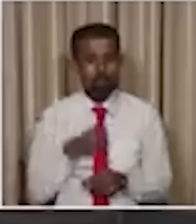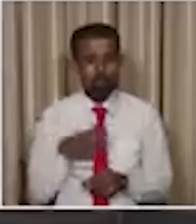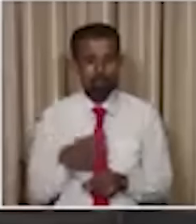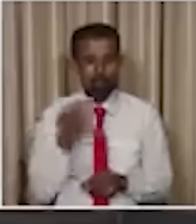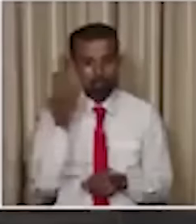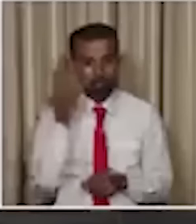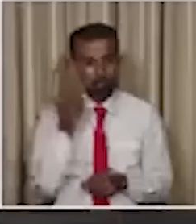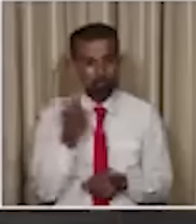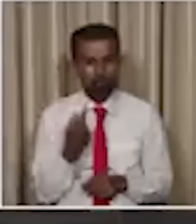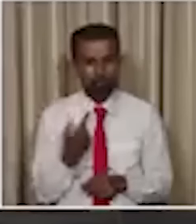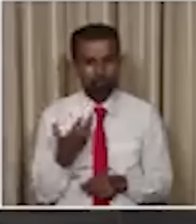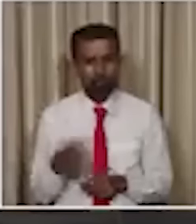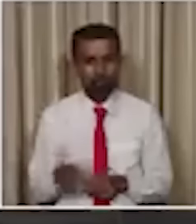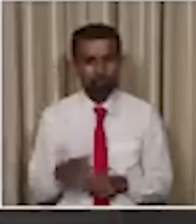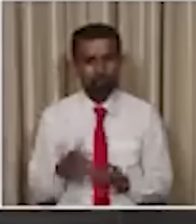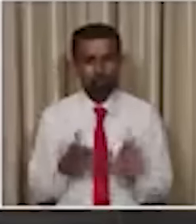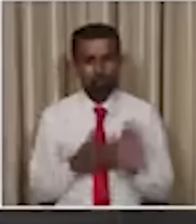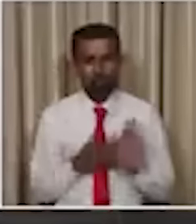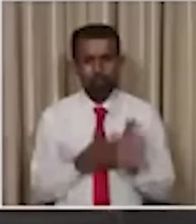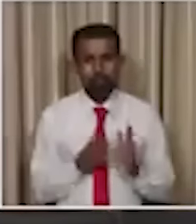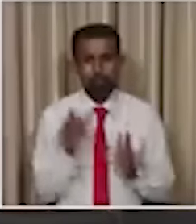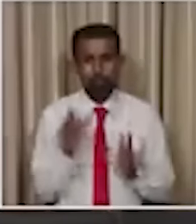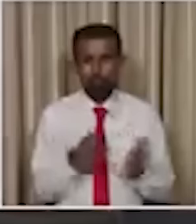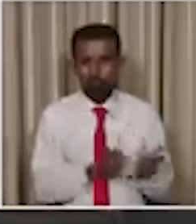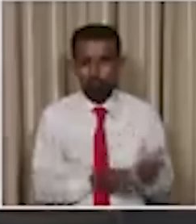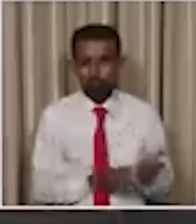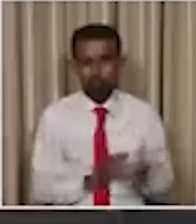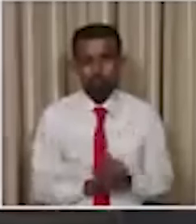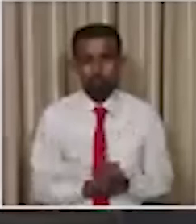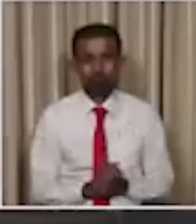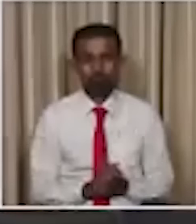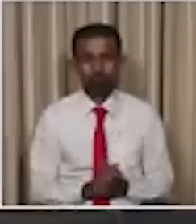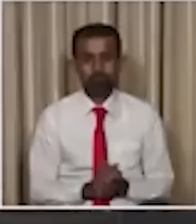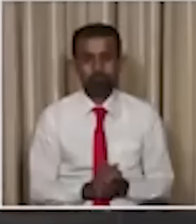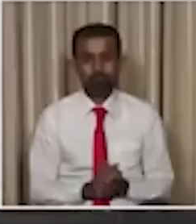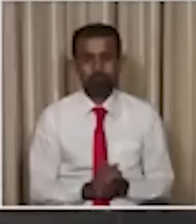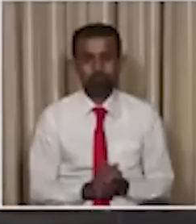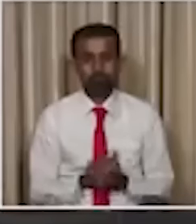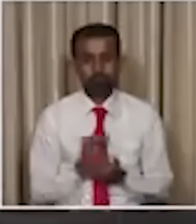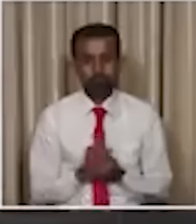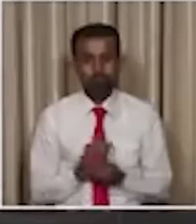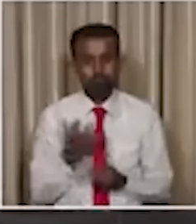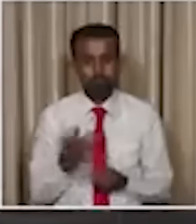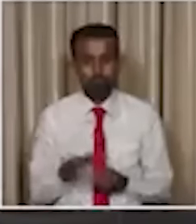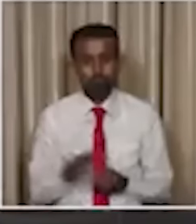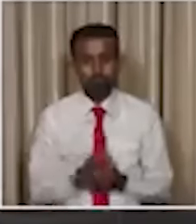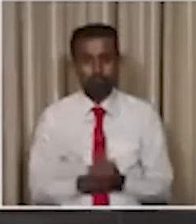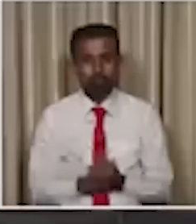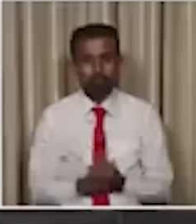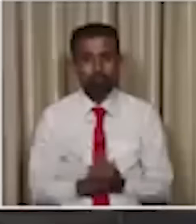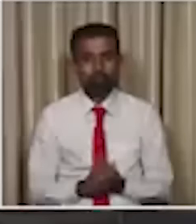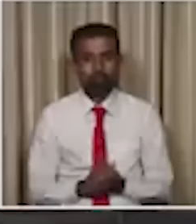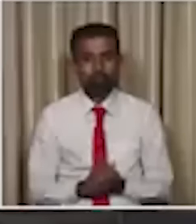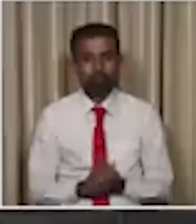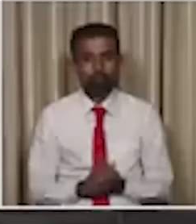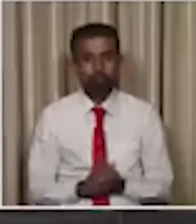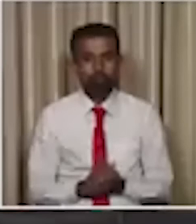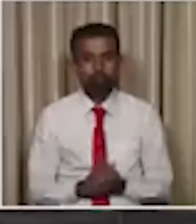Rizkan, who allegedly helped manufacture the IEDs used in the East attack, and